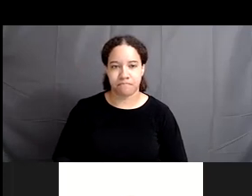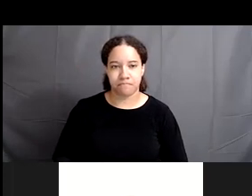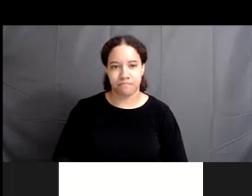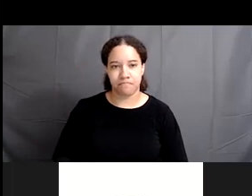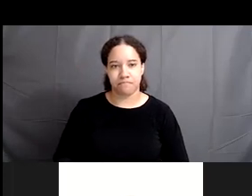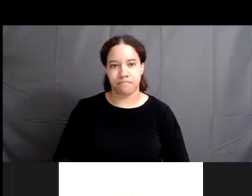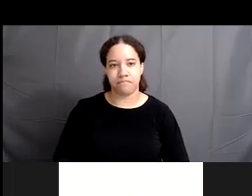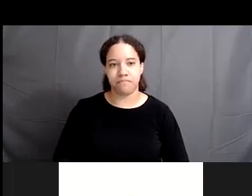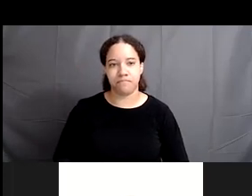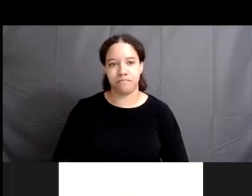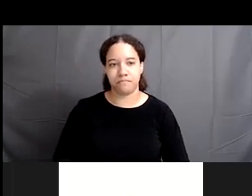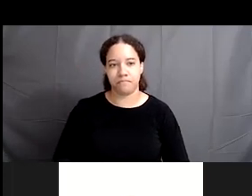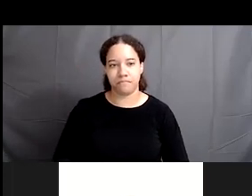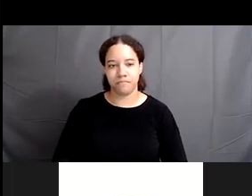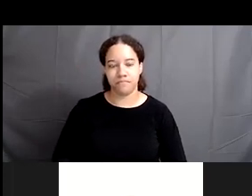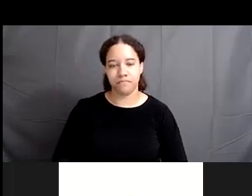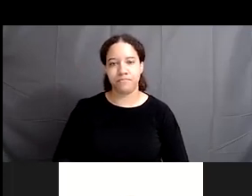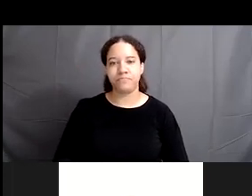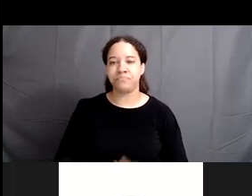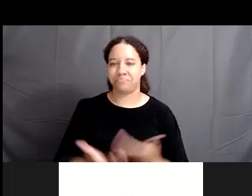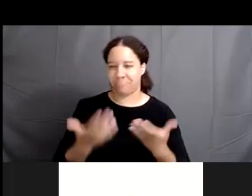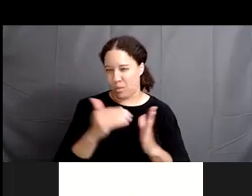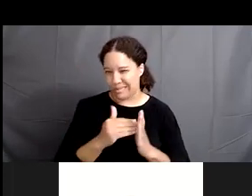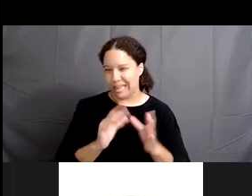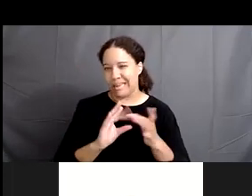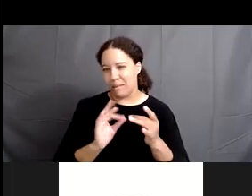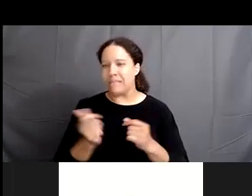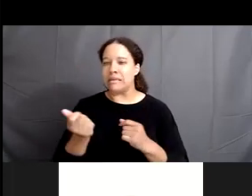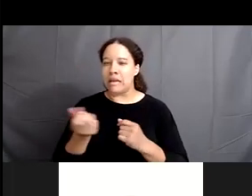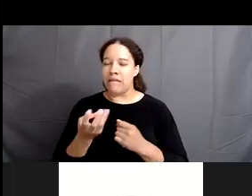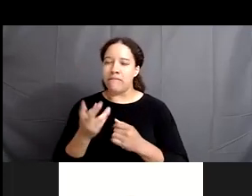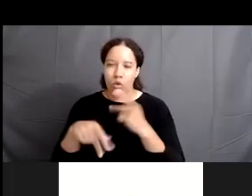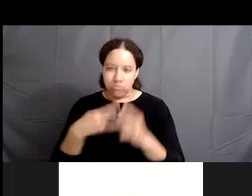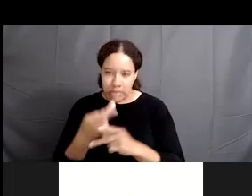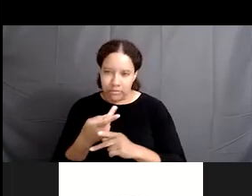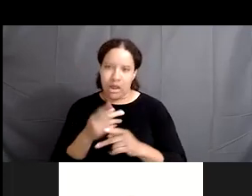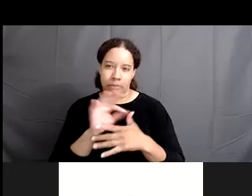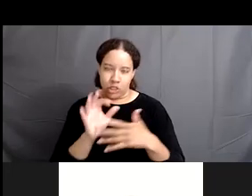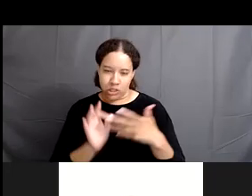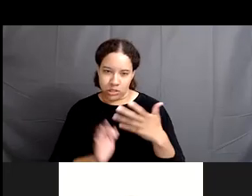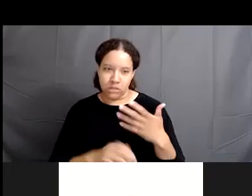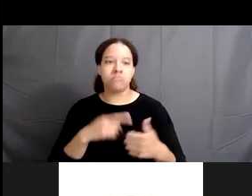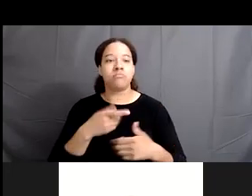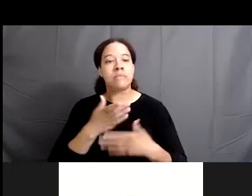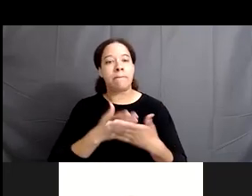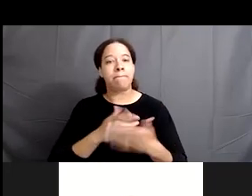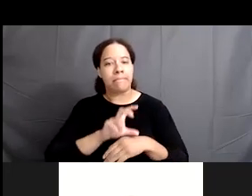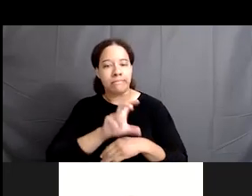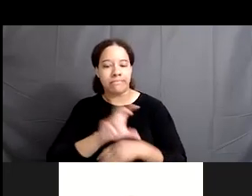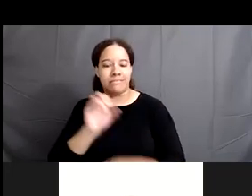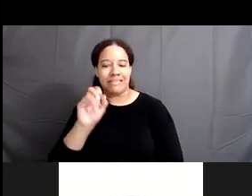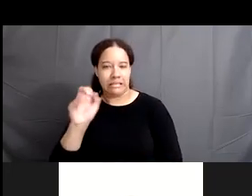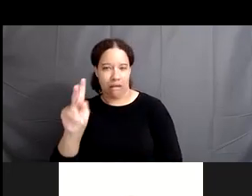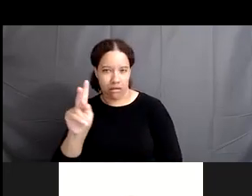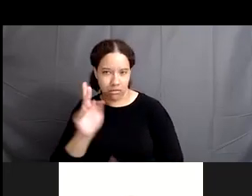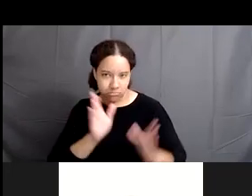All right. So like I mentioned, there are a few different types of employee ownership. There are employee ownership stock plans. You might